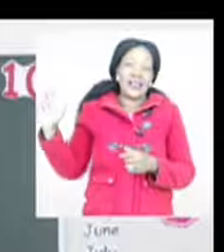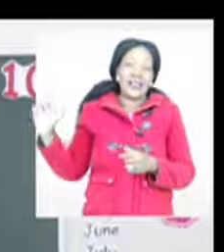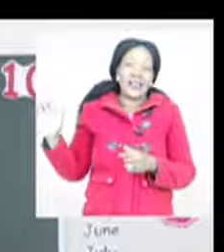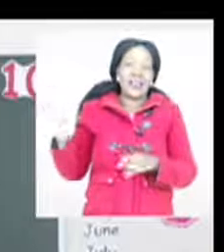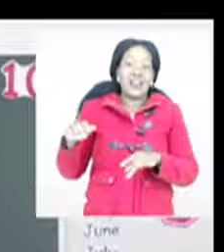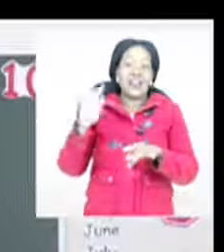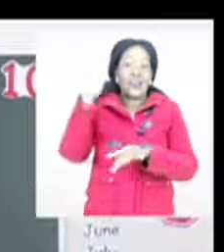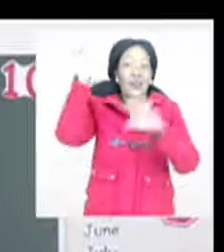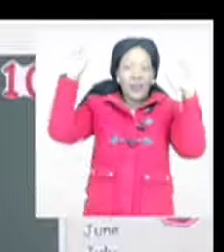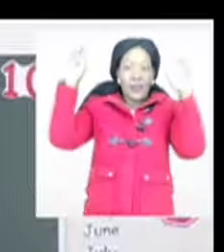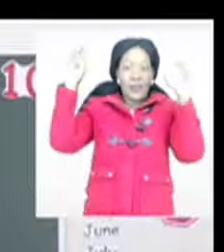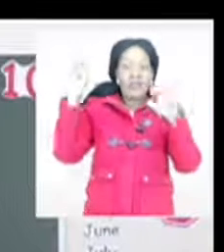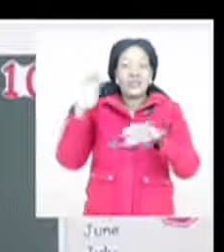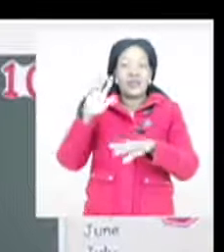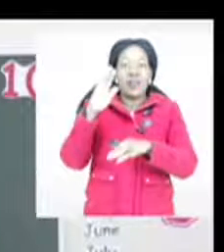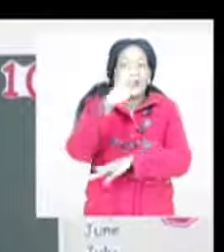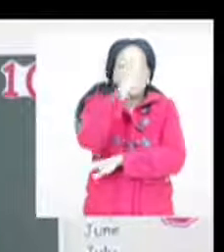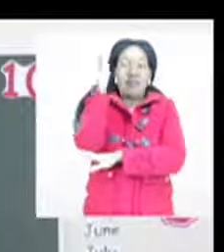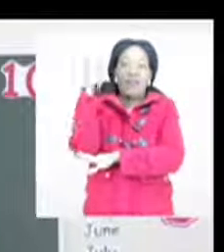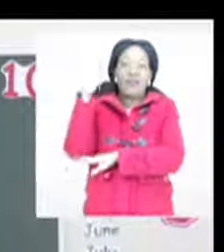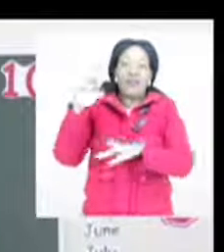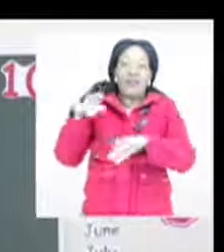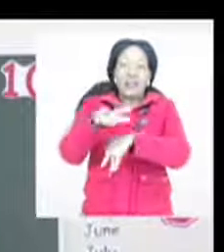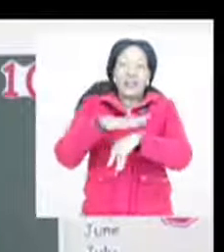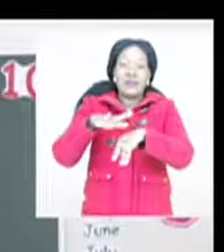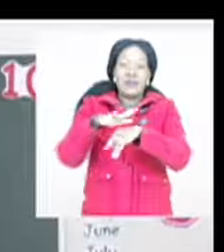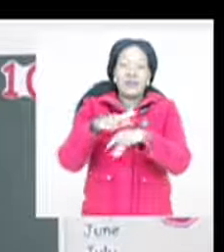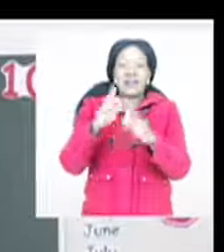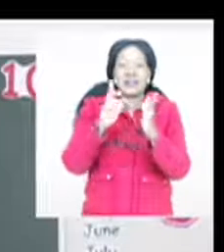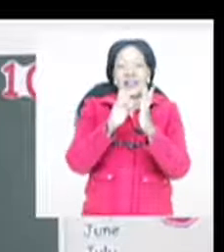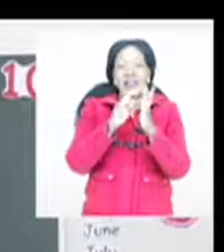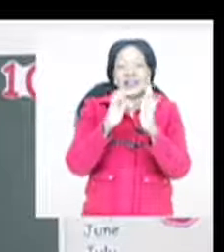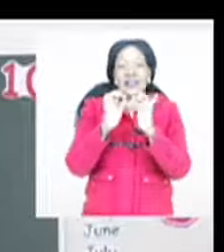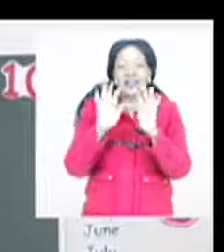animals. Let's quickly sanitize our hands.